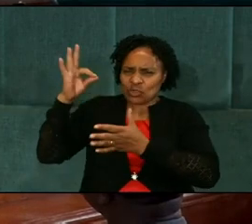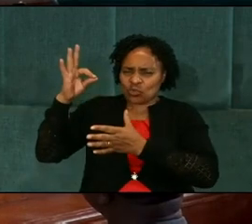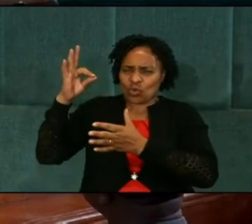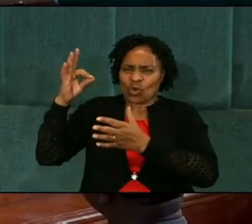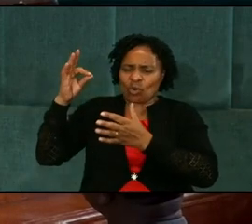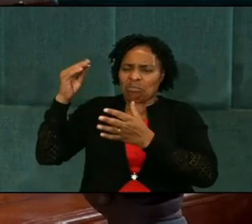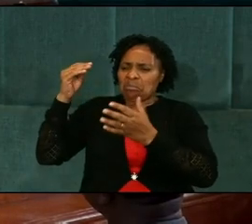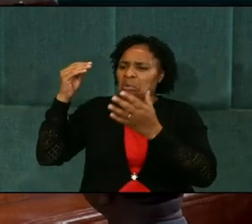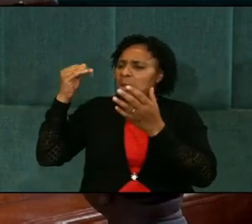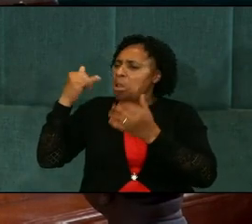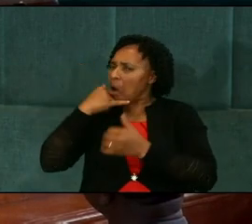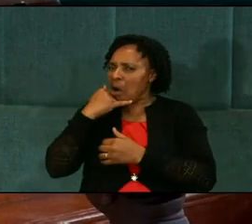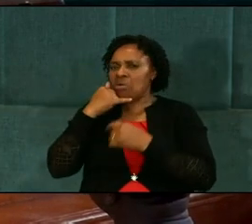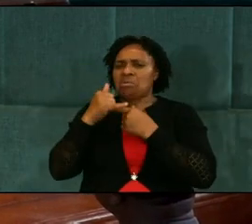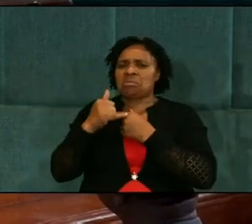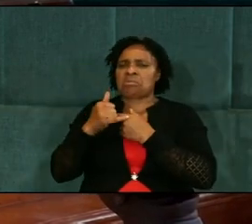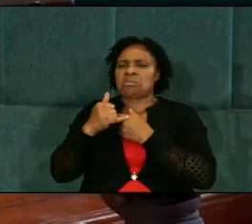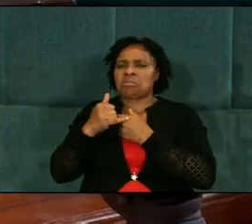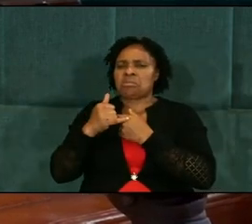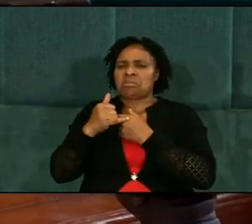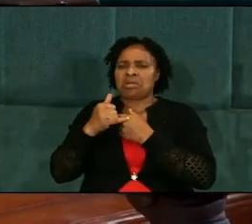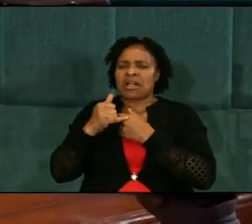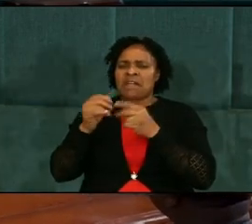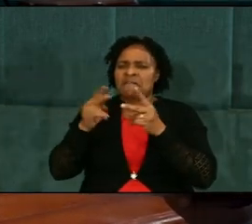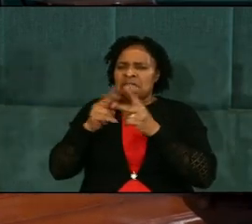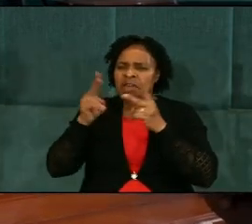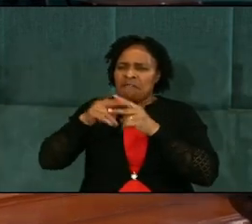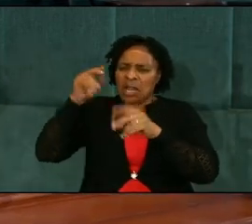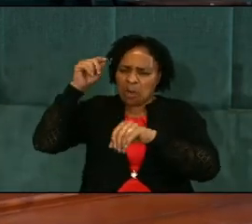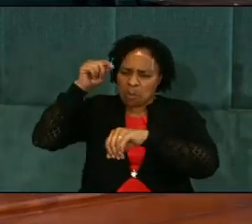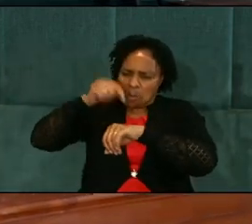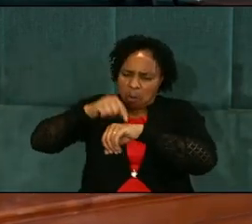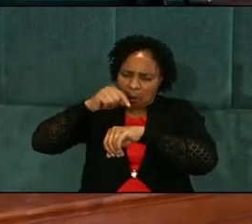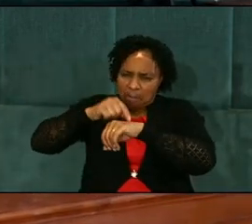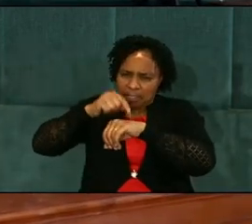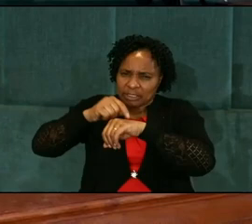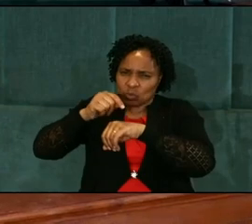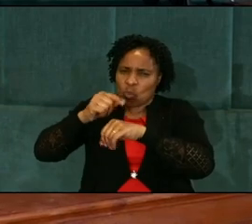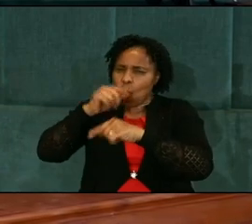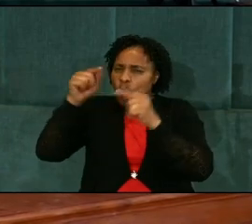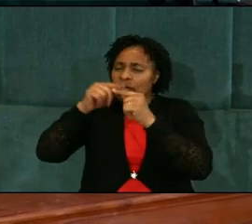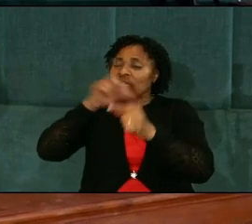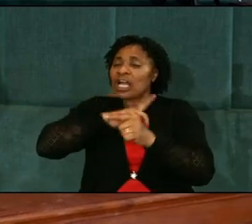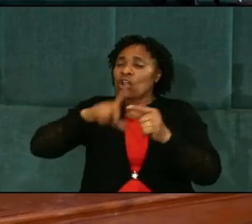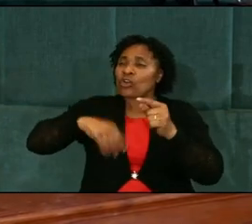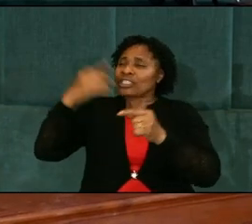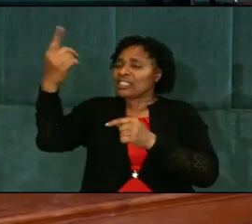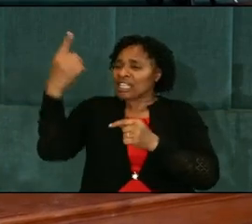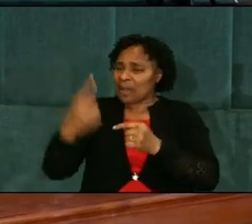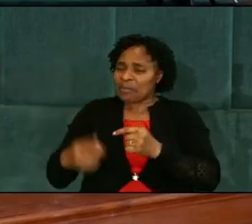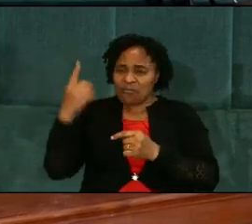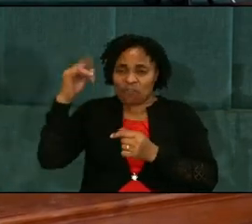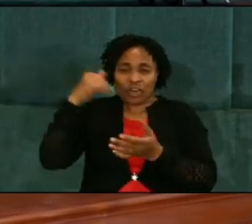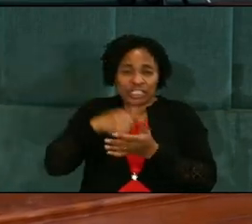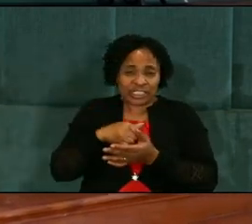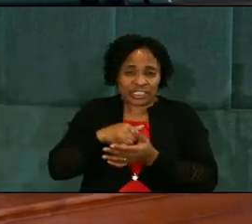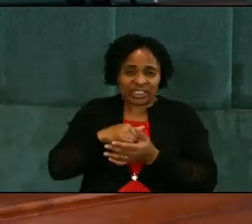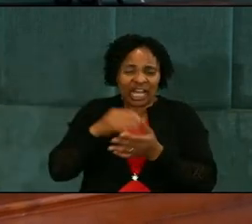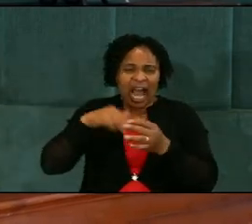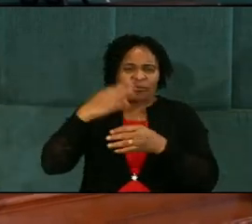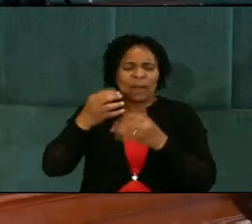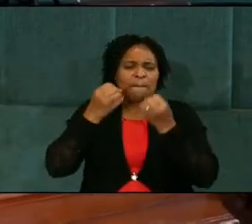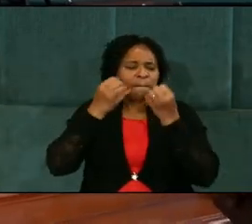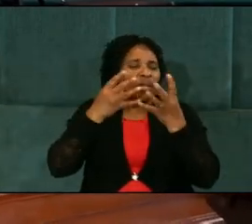decay at the very moment when God is coming for it? How is it that after so